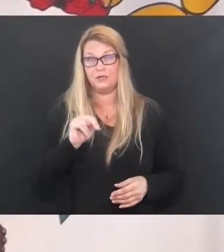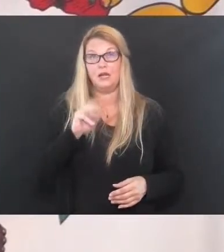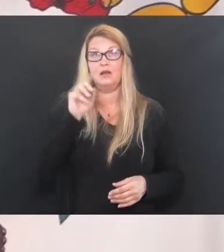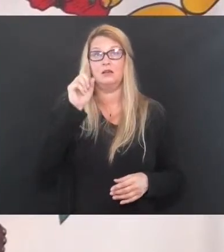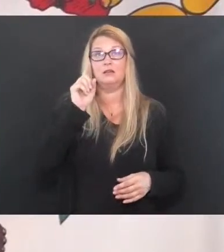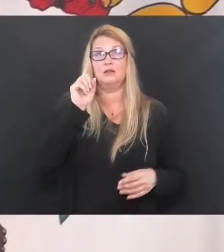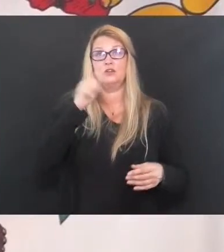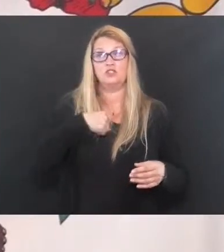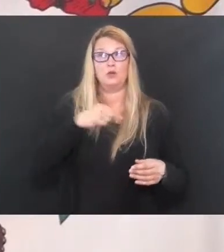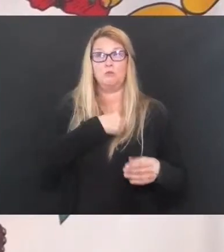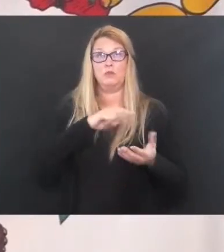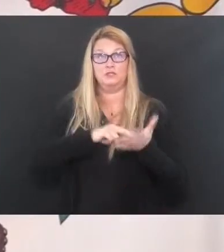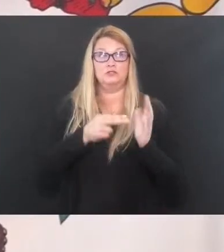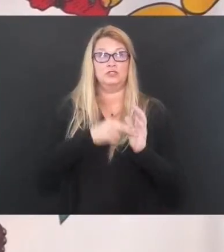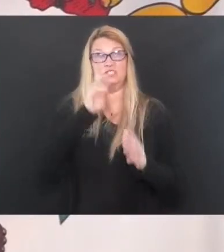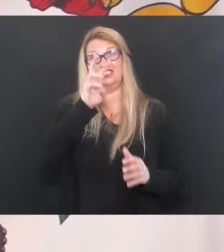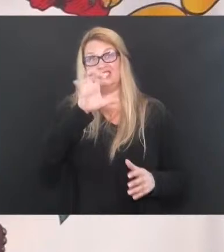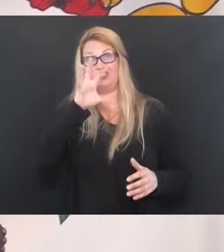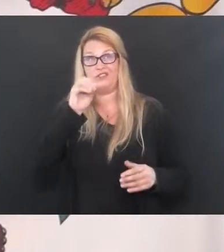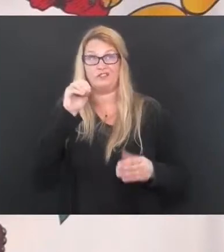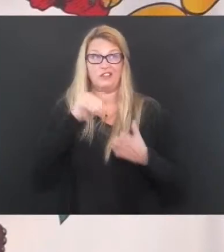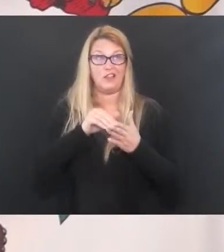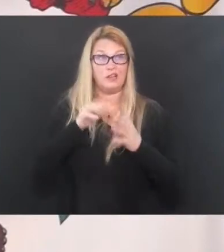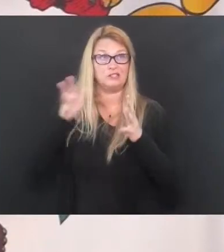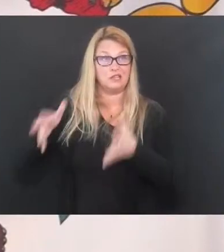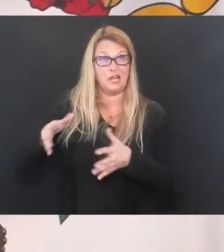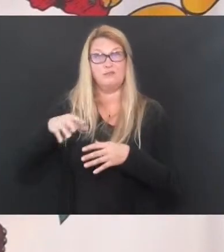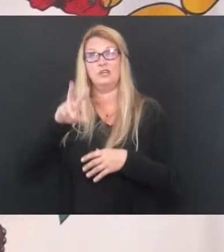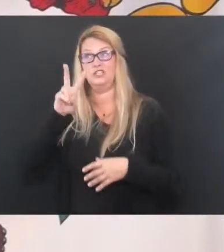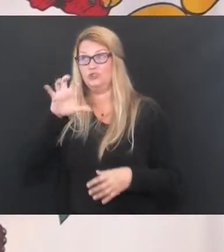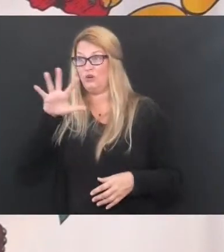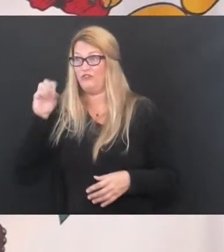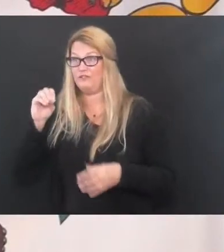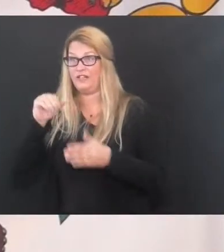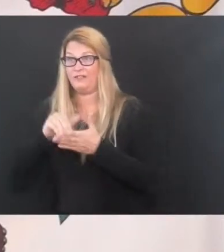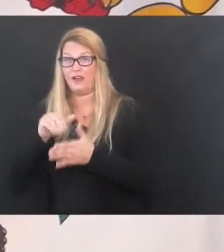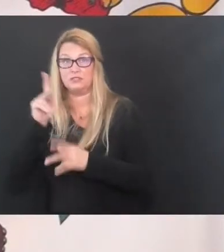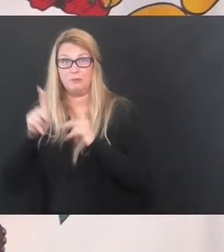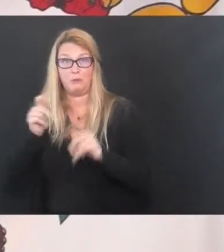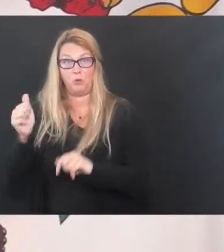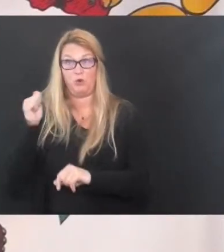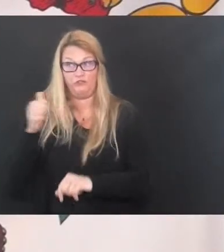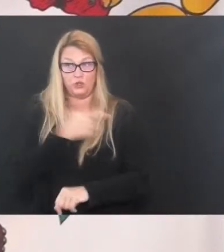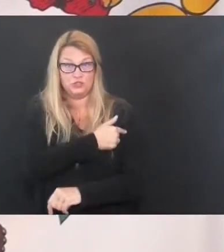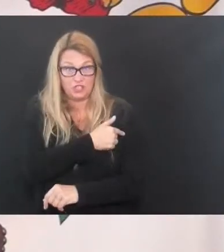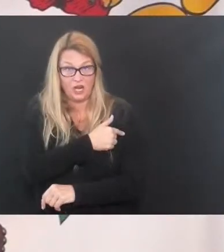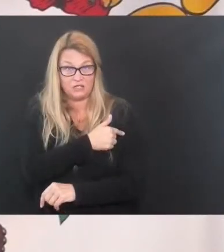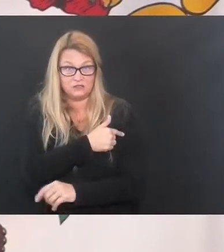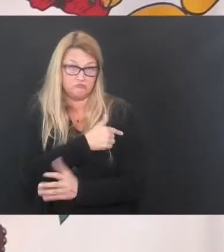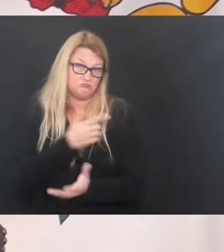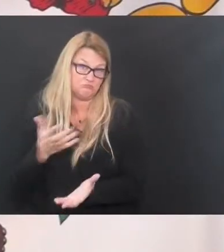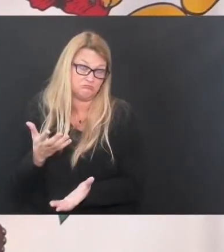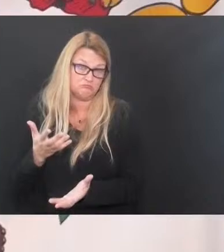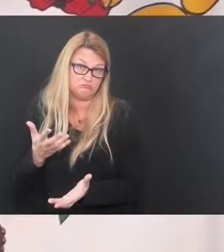at least 650,000. And if 250,000, and I wish to goodness there wasn't any, but if 250,000 out